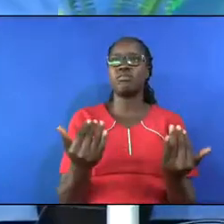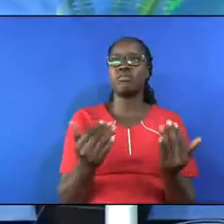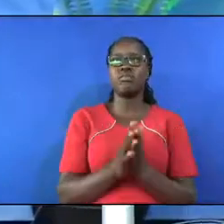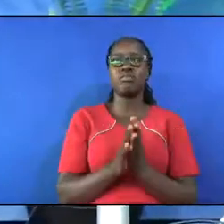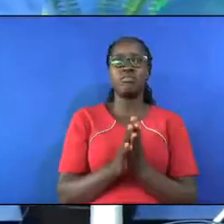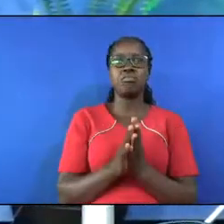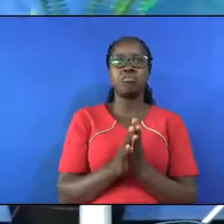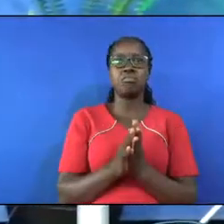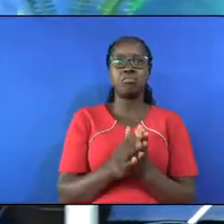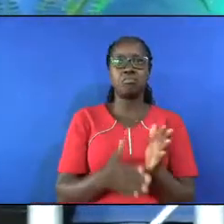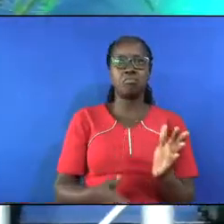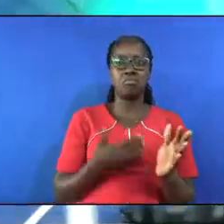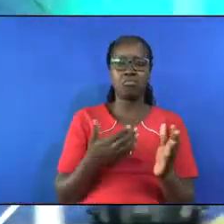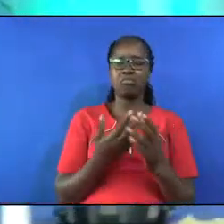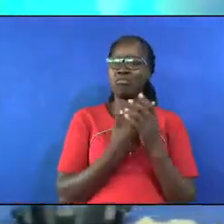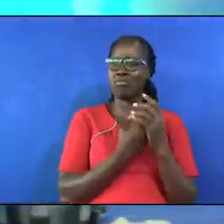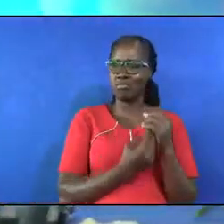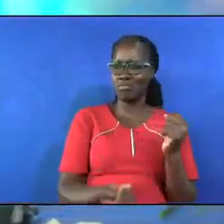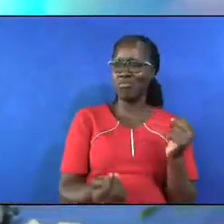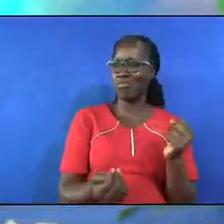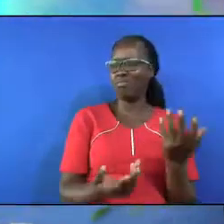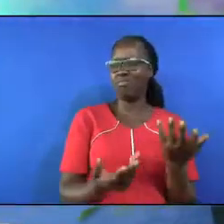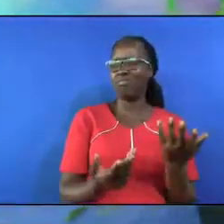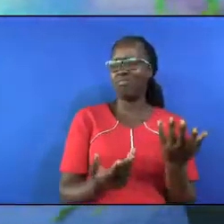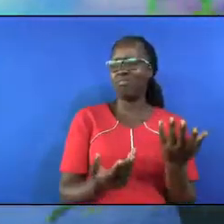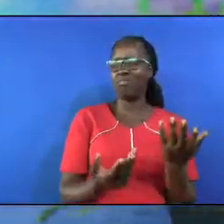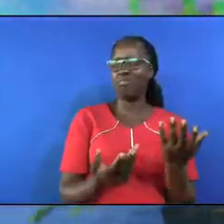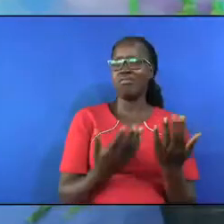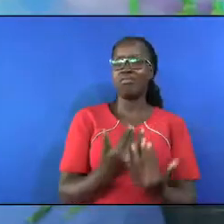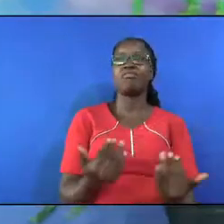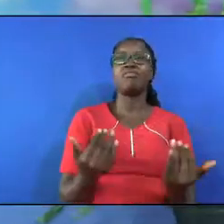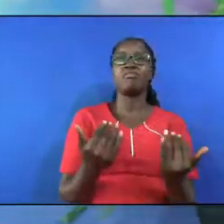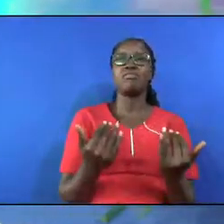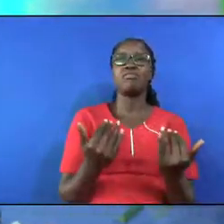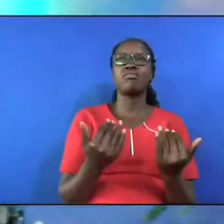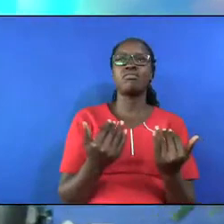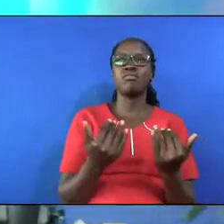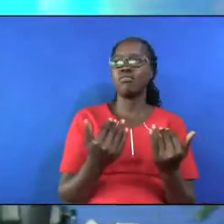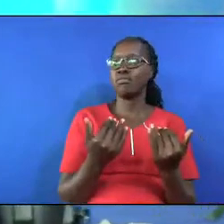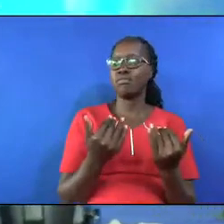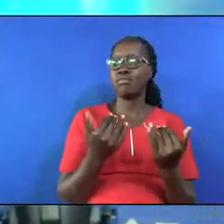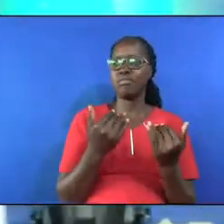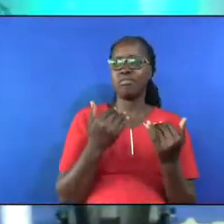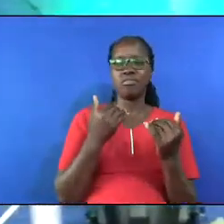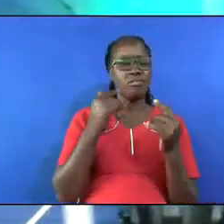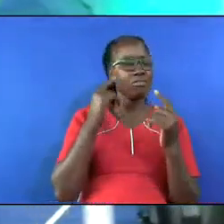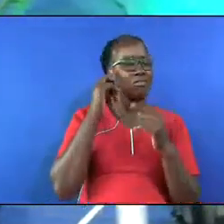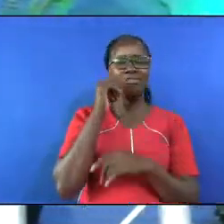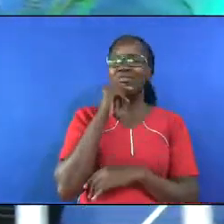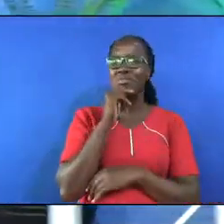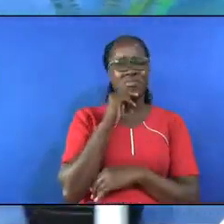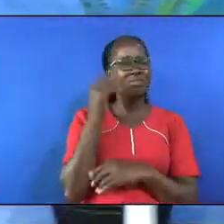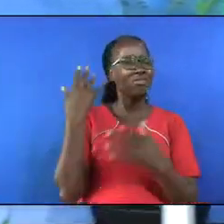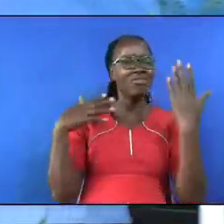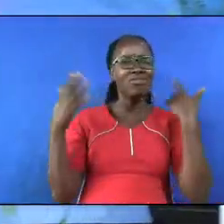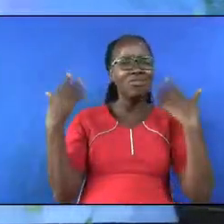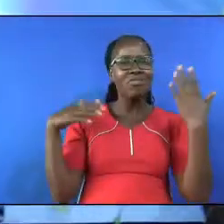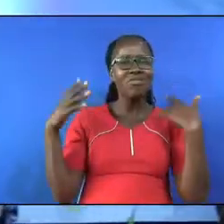of anger, with a lot of frustration. You know, our children wonder, you want me to obey you,